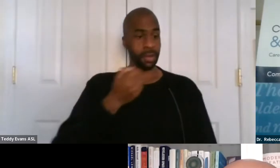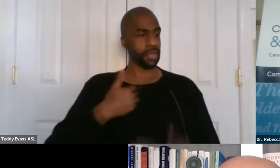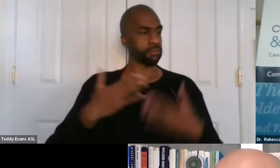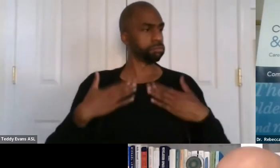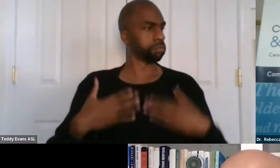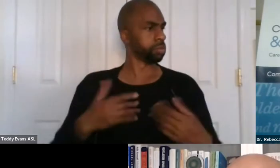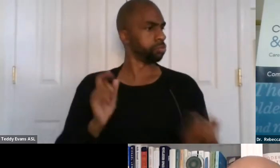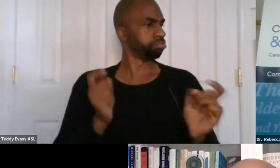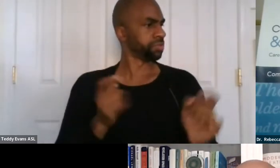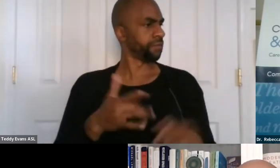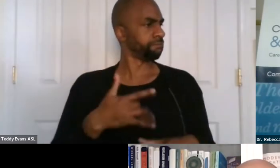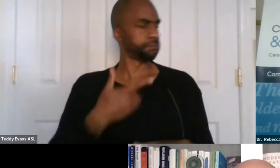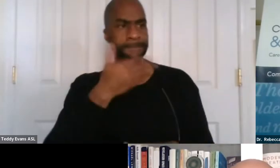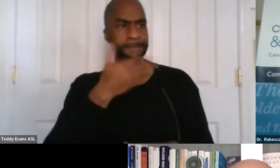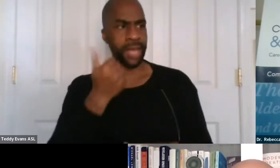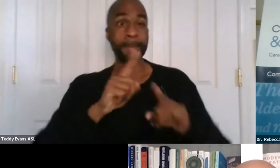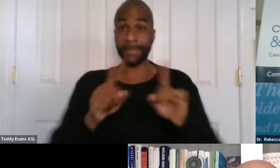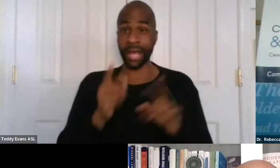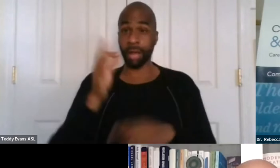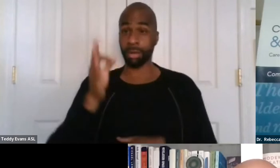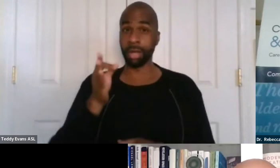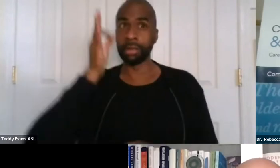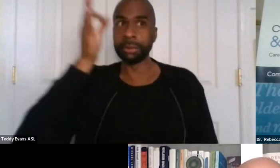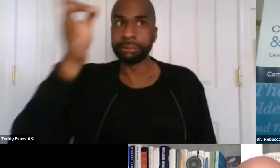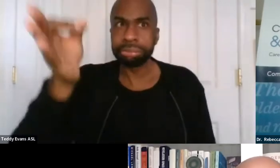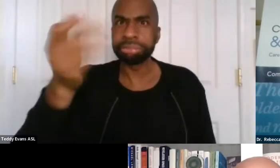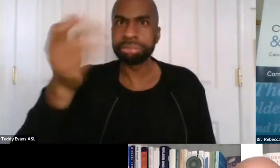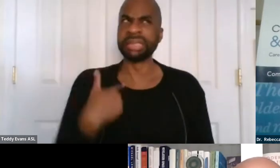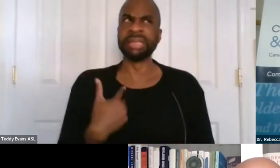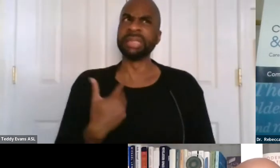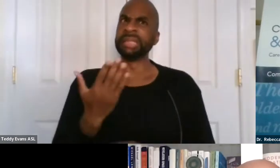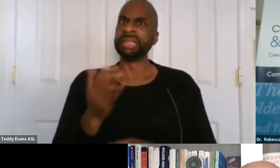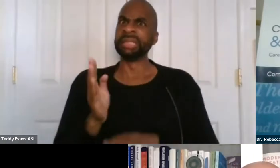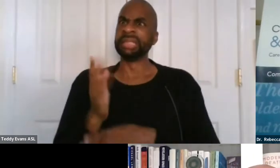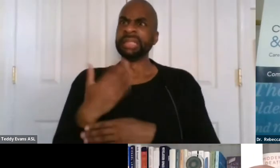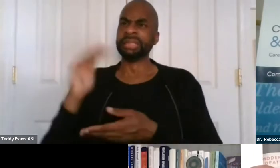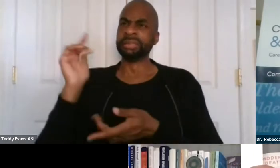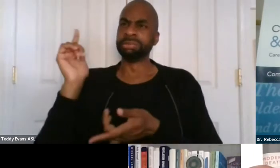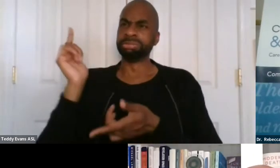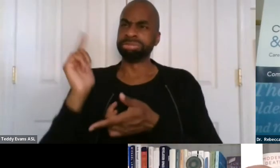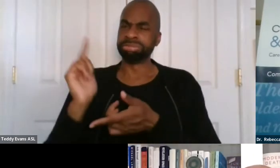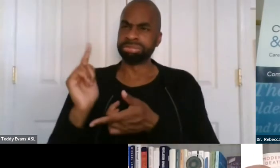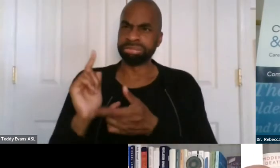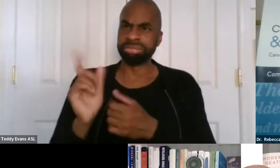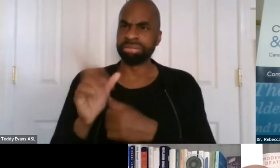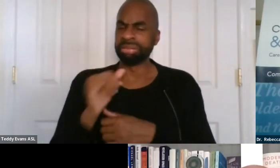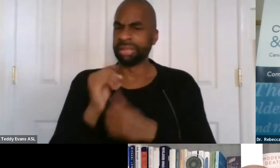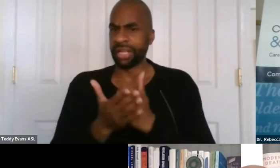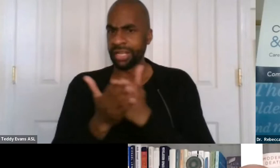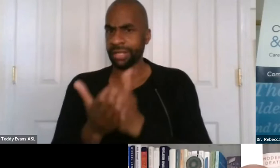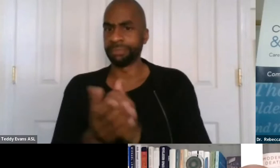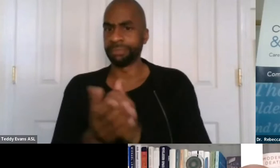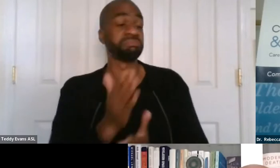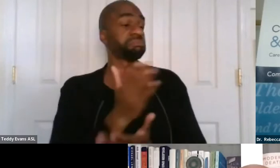So there, the ibuprofen is a form of is an anti-inflammatory medication, and that can be quite effective for some people with pain. In